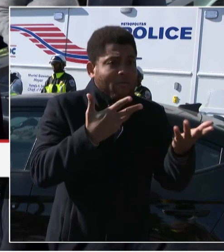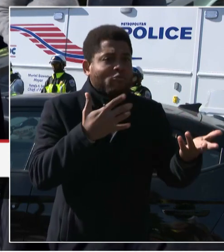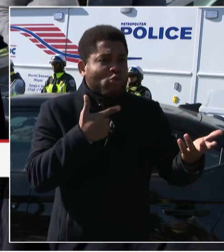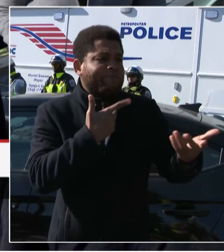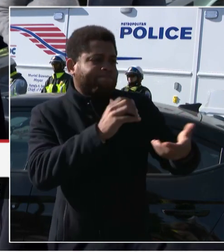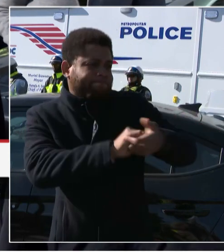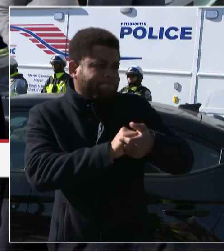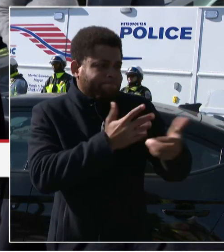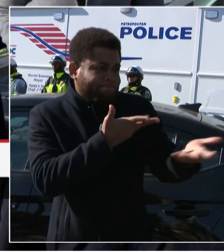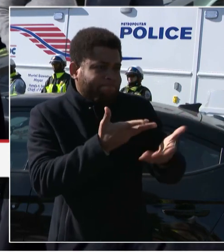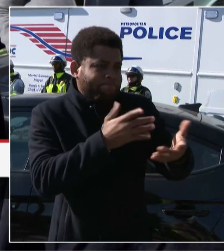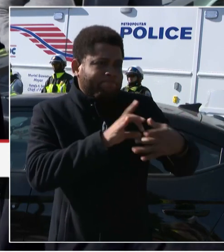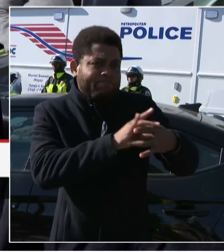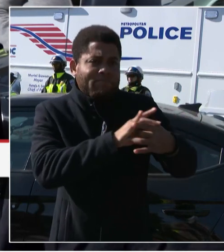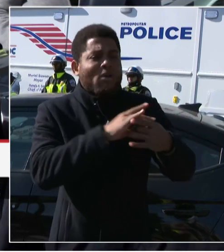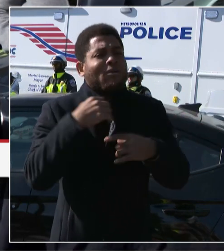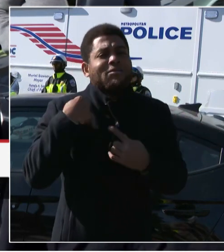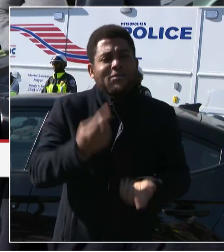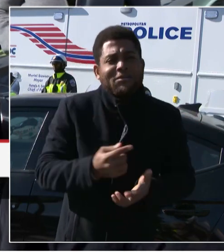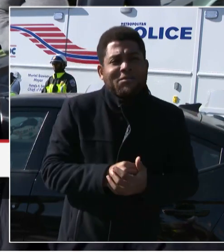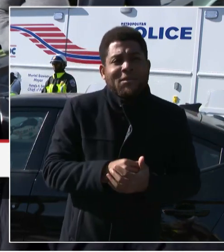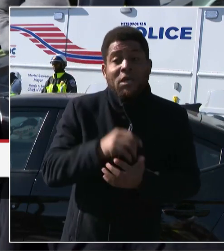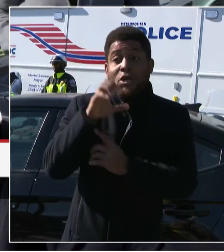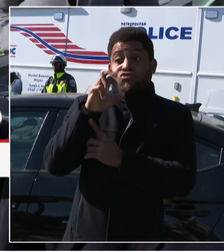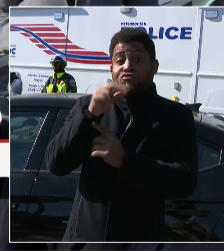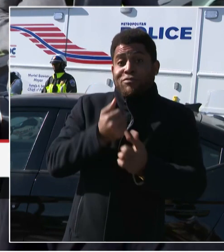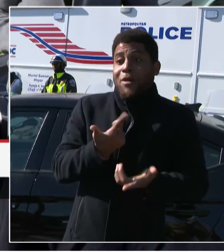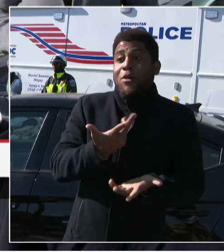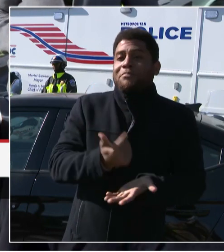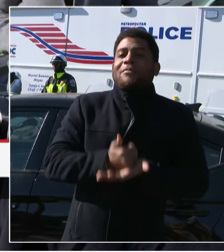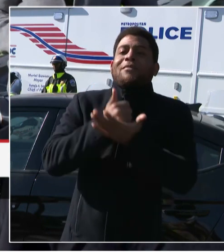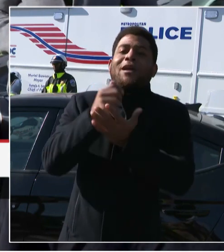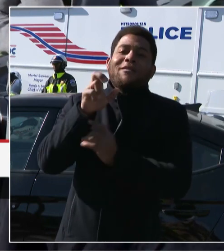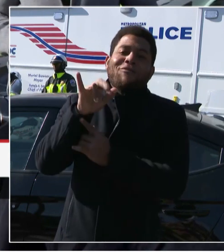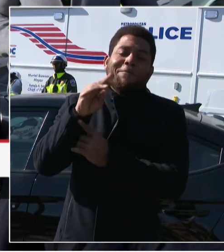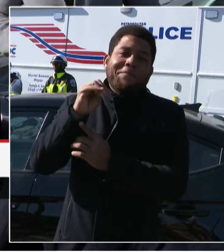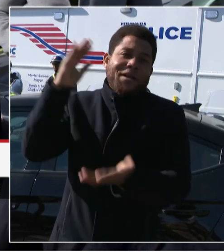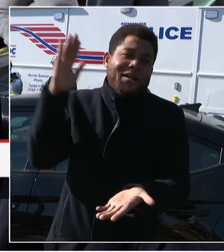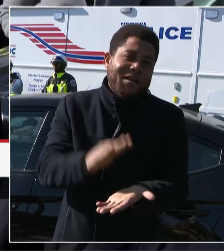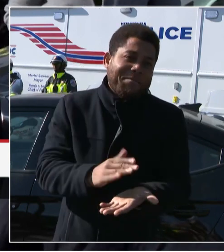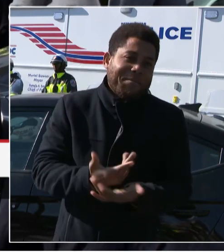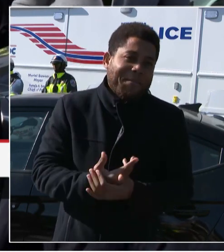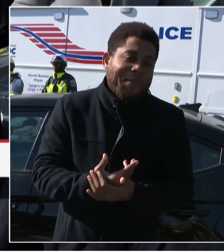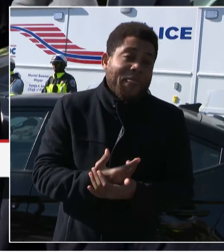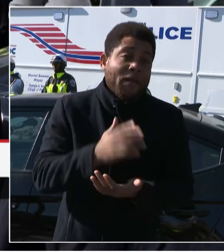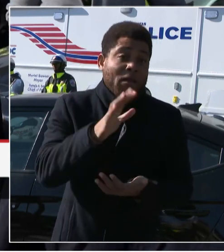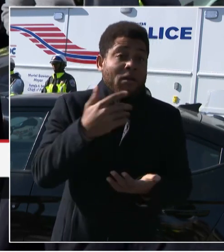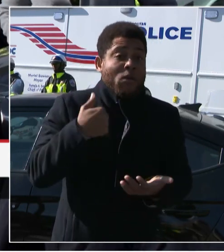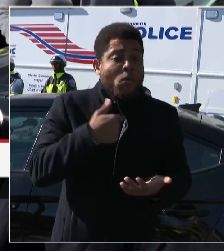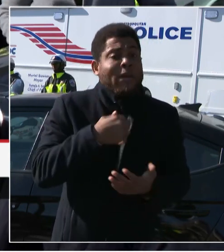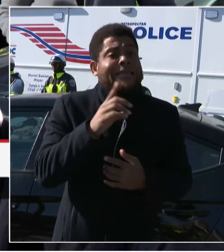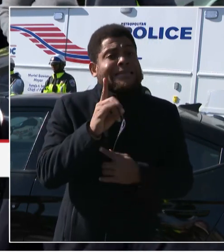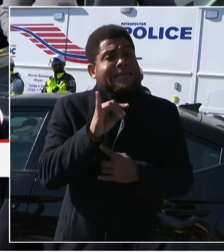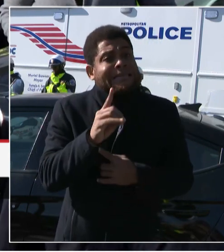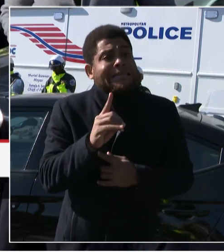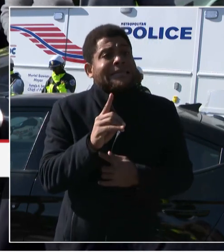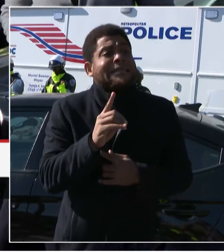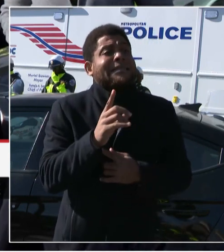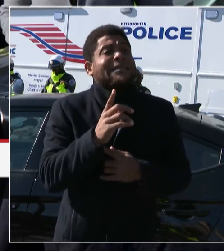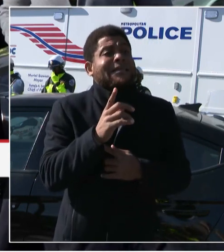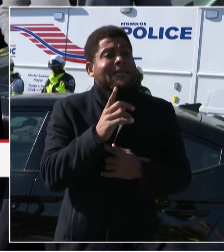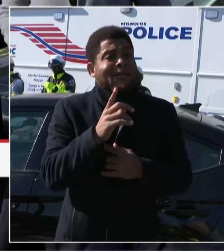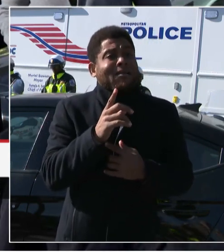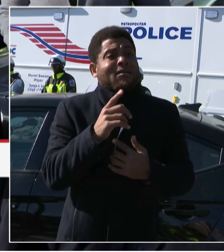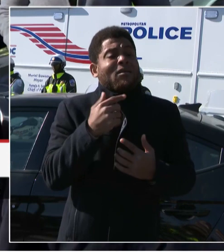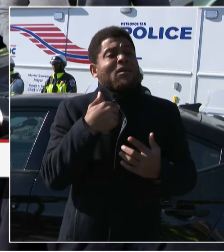crime. And in this particular instance, we did reach out to Denver Police Department, and this was one of the tools that they said they wish